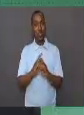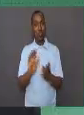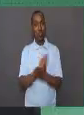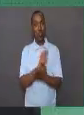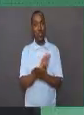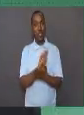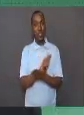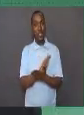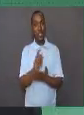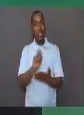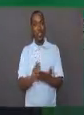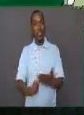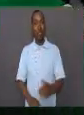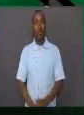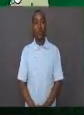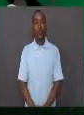of notebook paper.